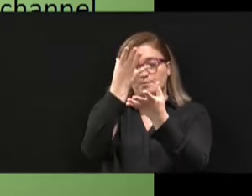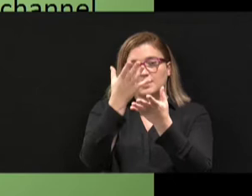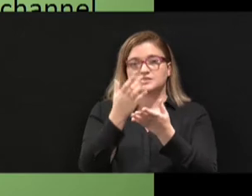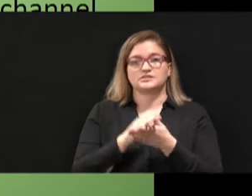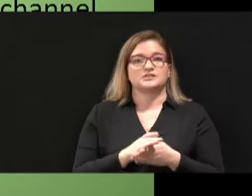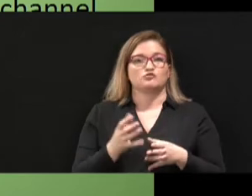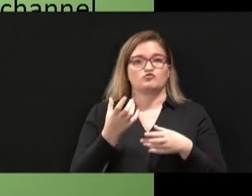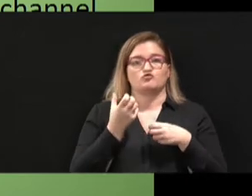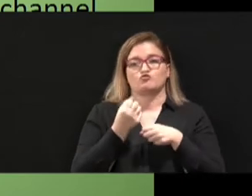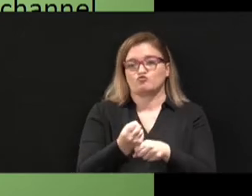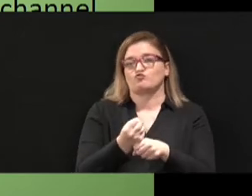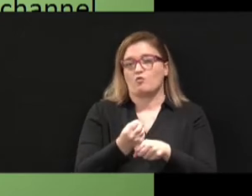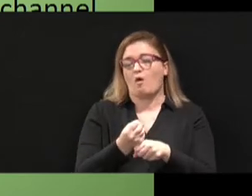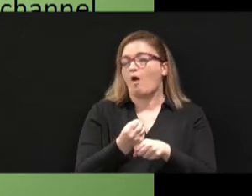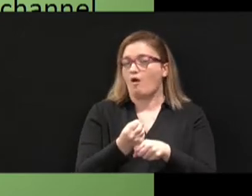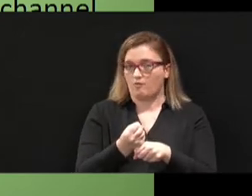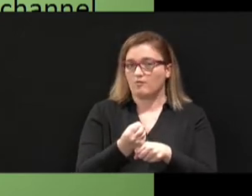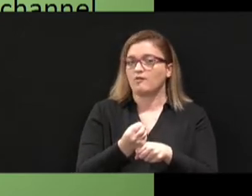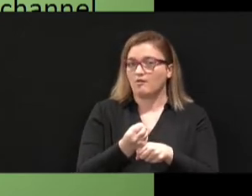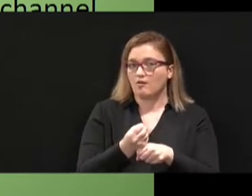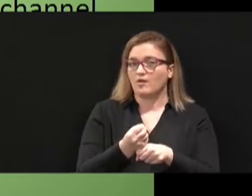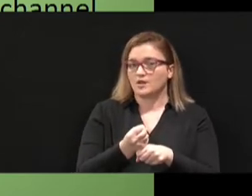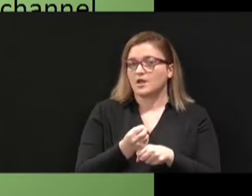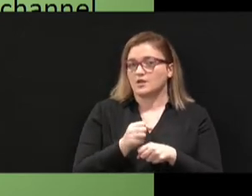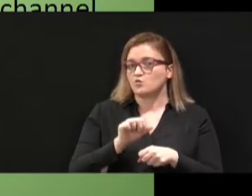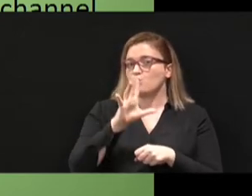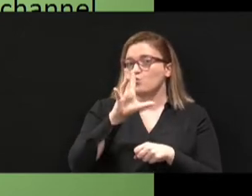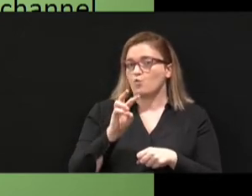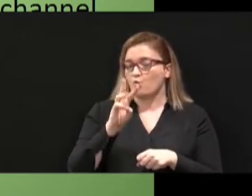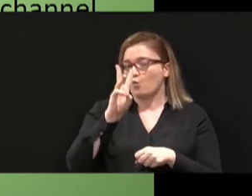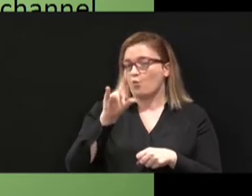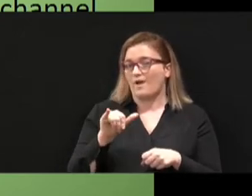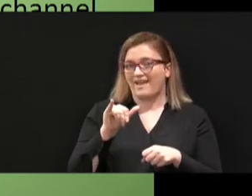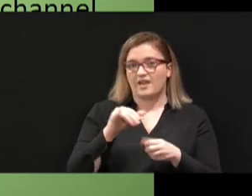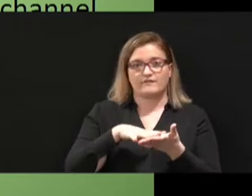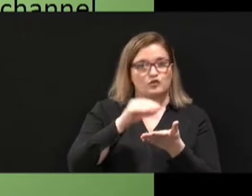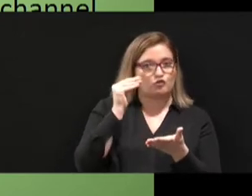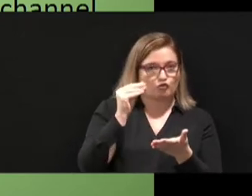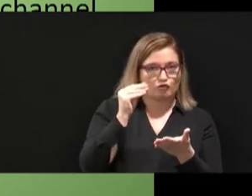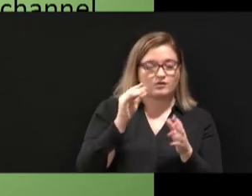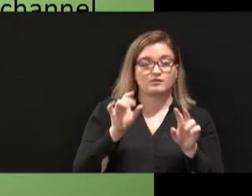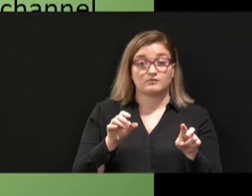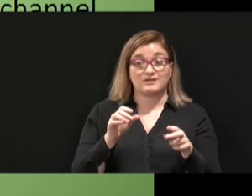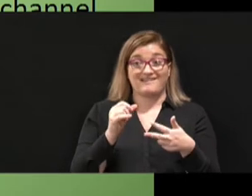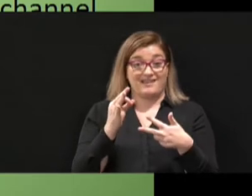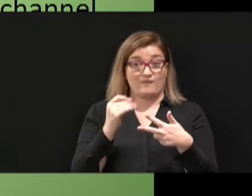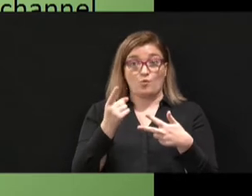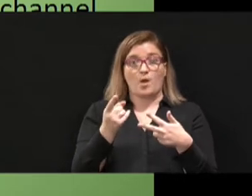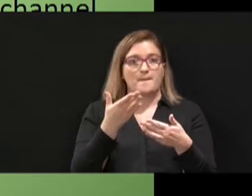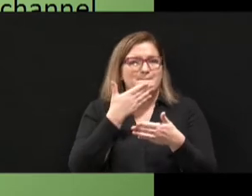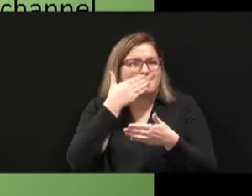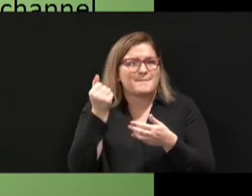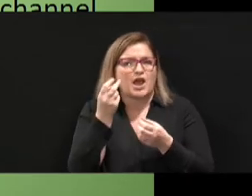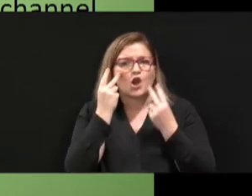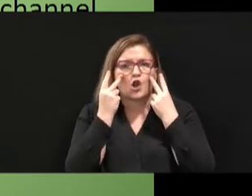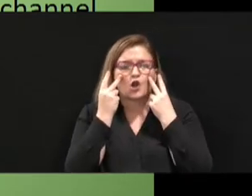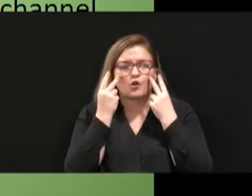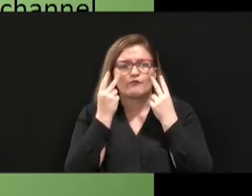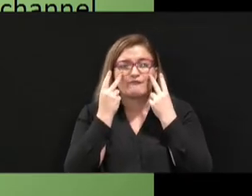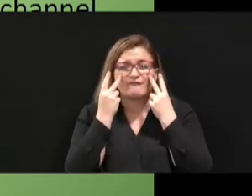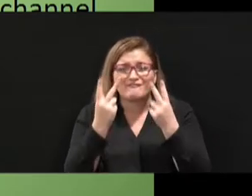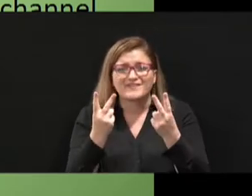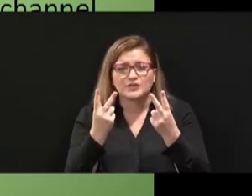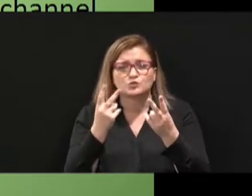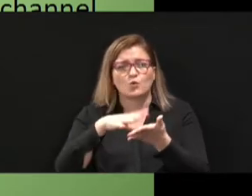matter if our children who are sitting in front of us, if one has a stronger visual channel and one has